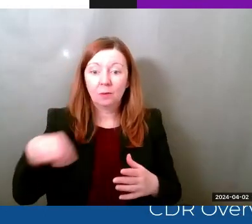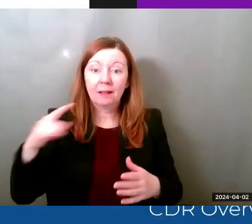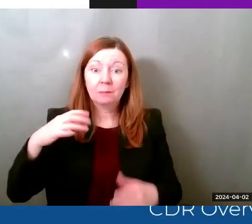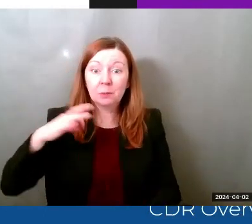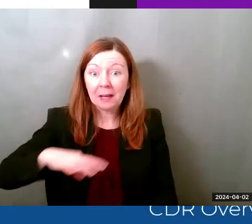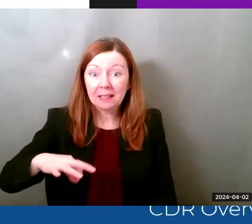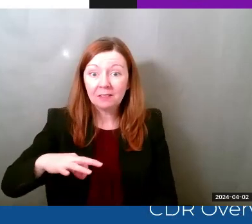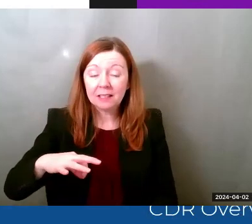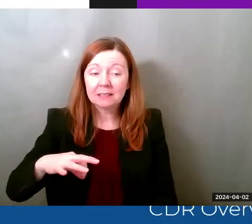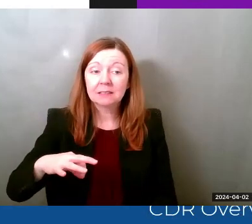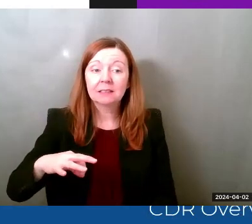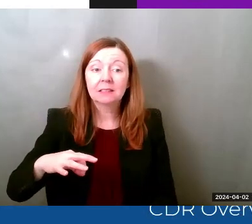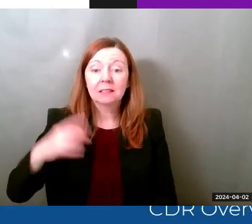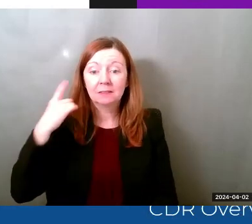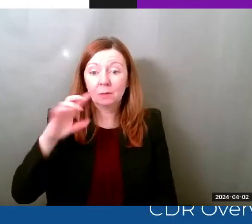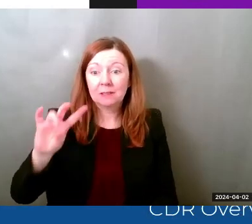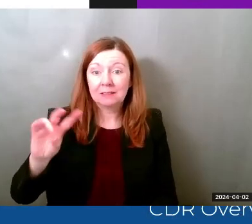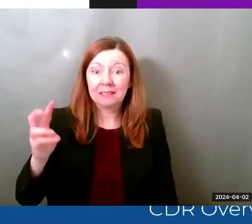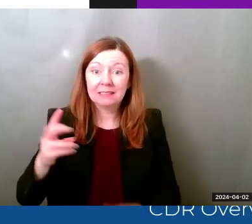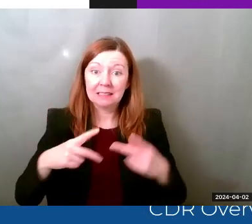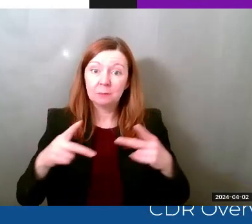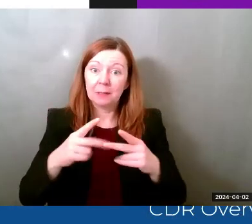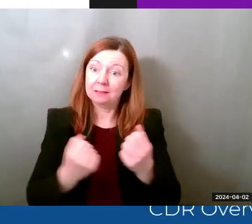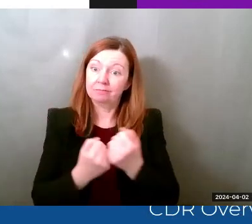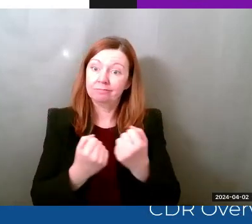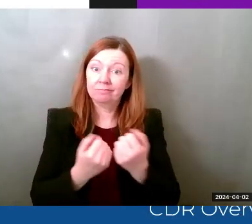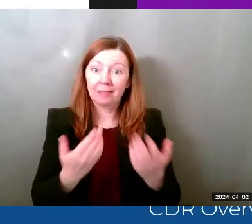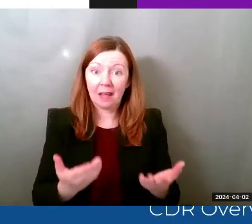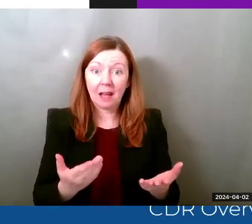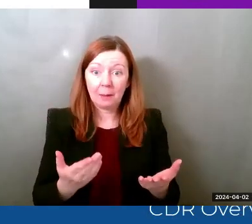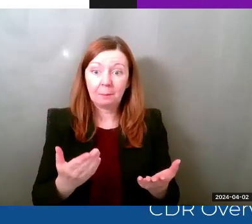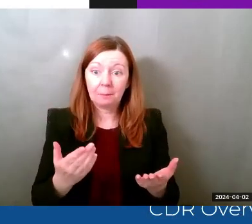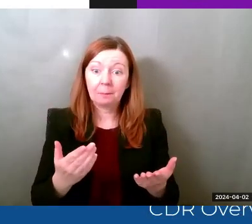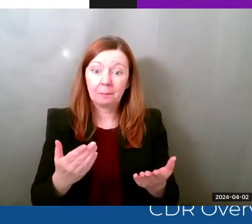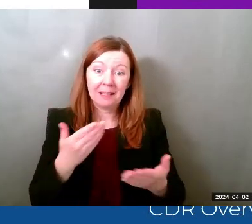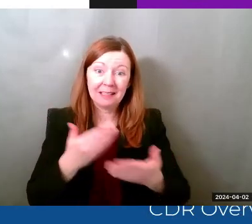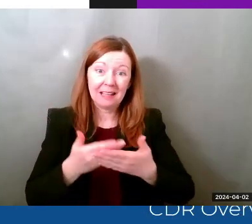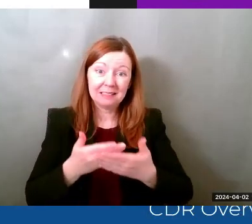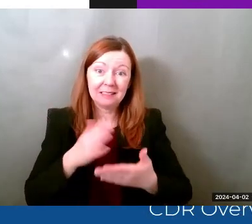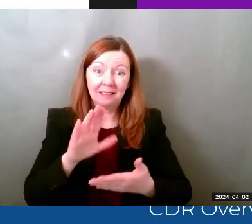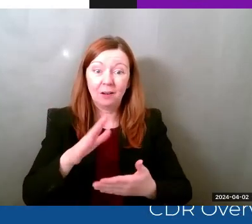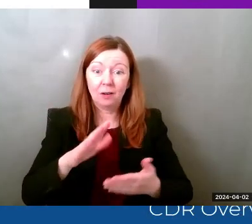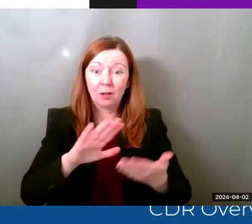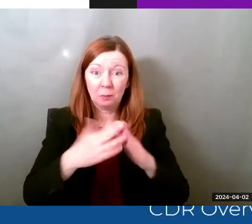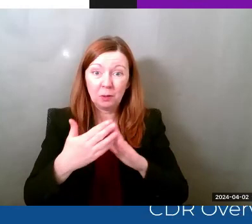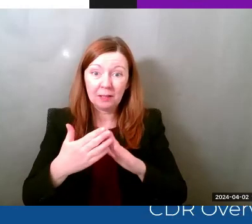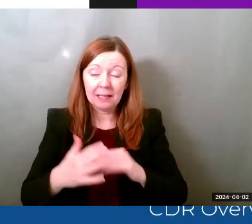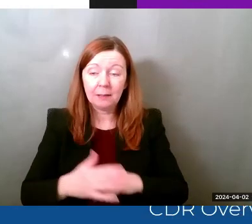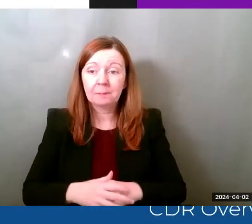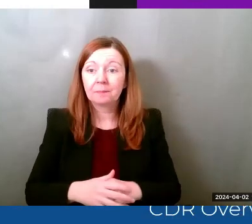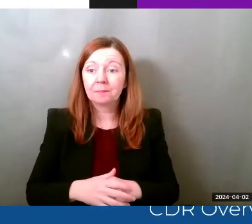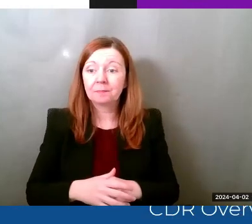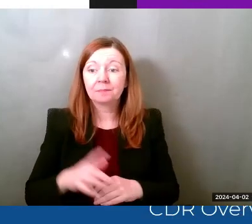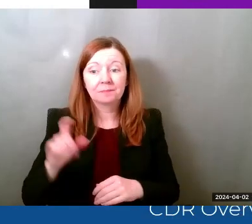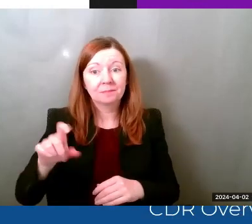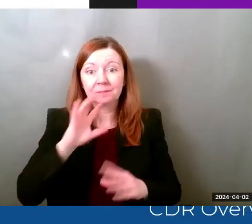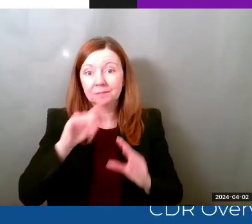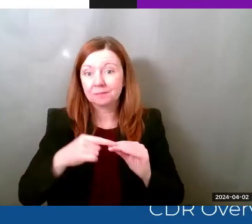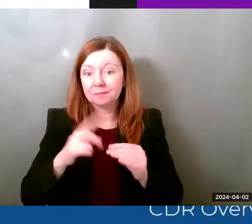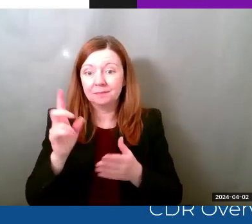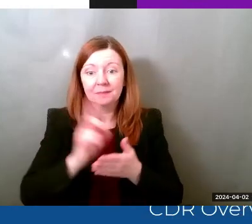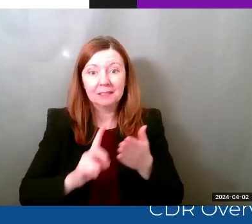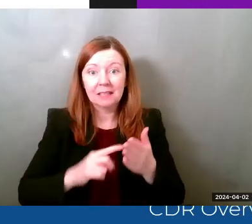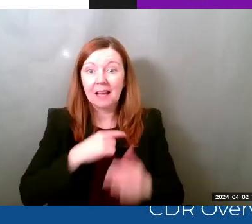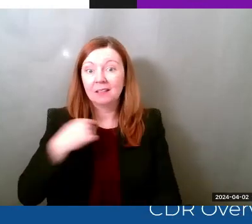benefit for 76 Place being put right up against their community, we need to talk about the design